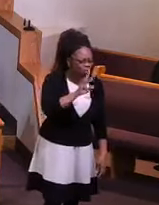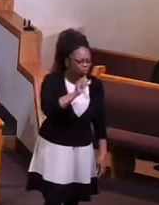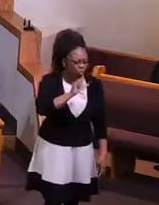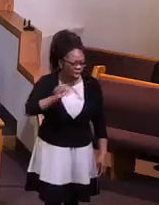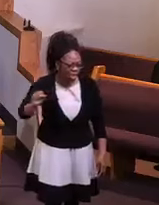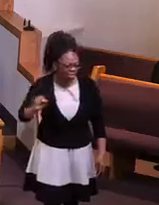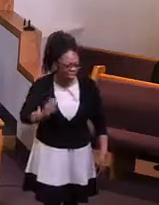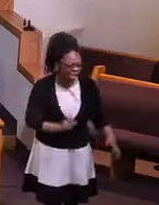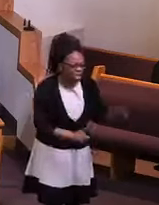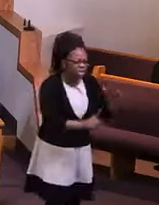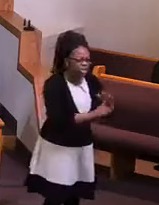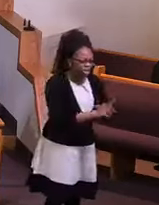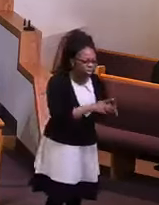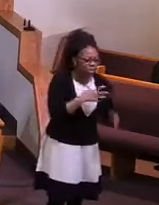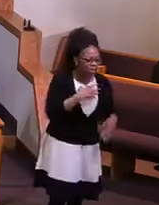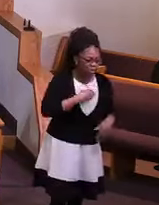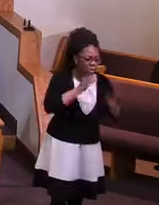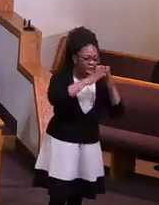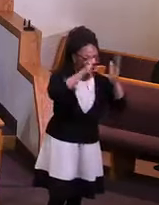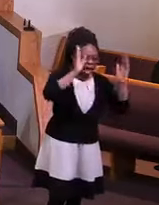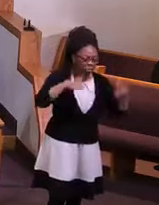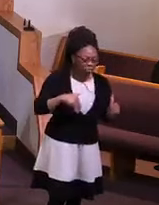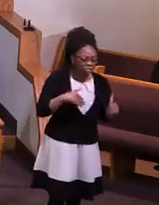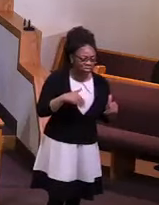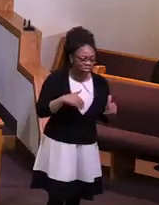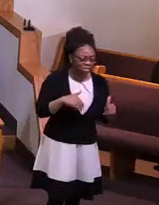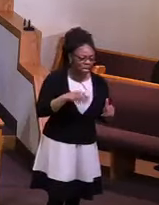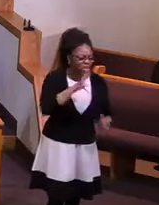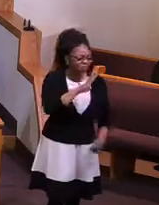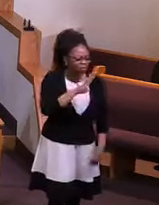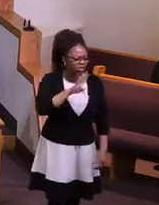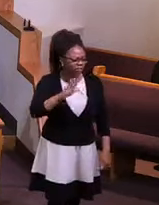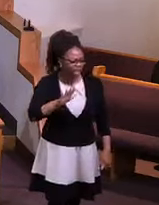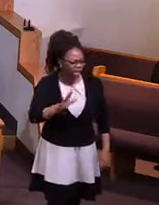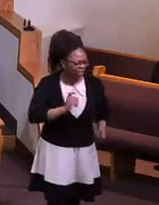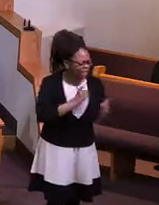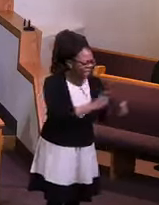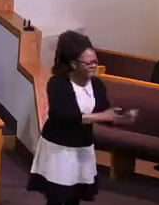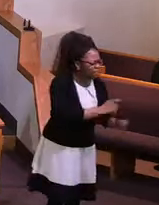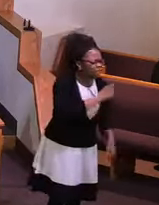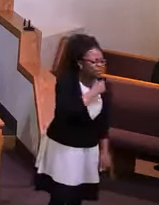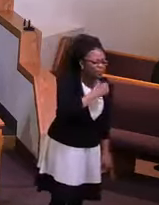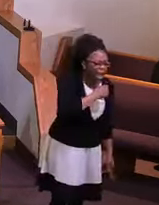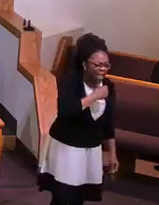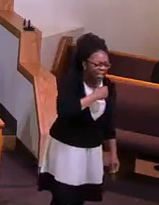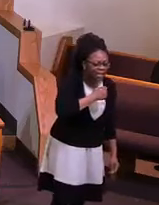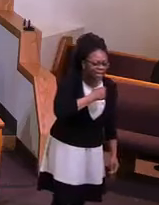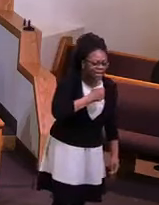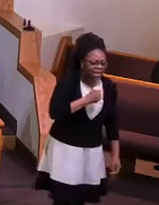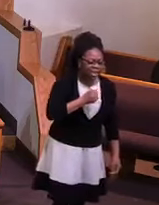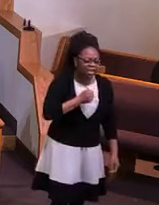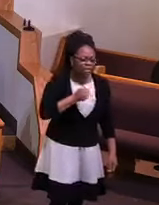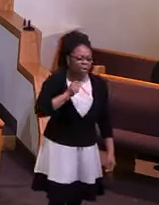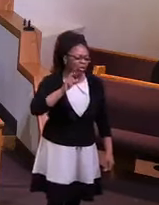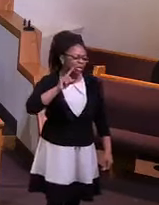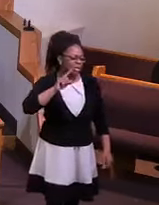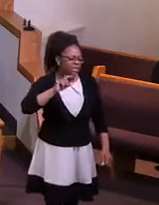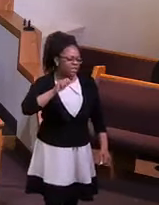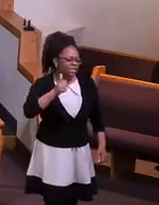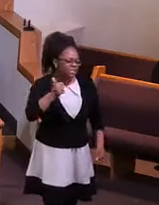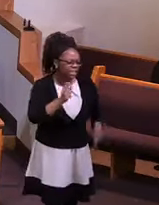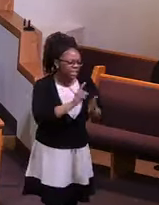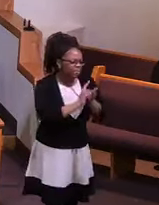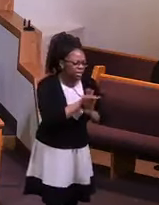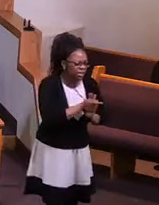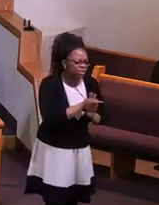West showed up at the White House. I 45 gave him the mic, and around 10 minutes of ranting and raving, and nobody said